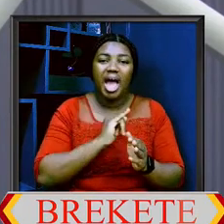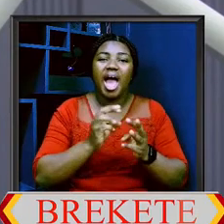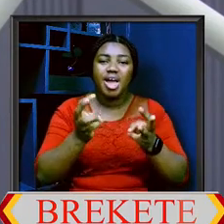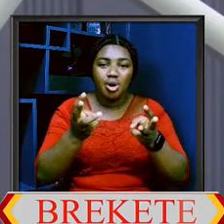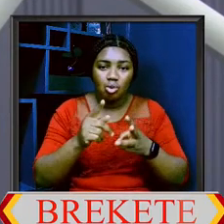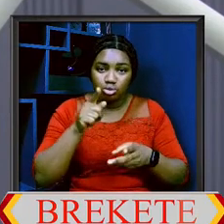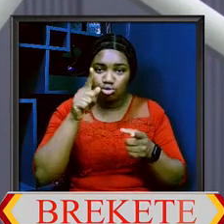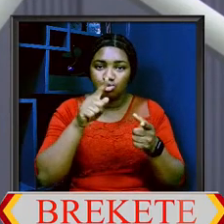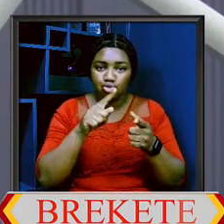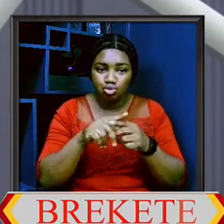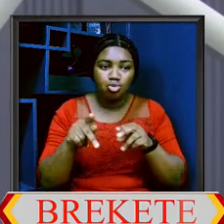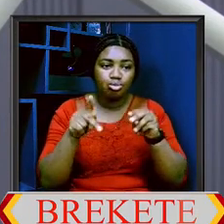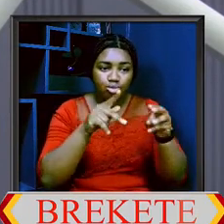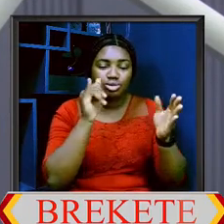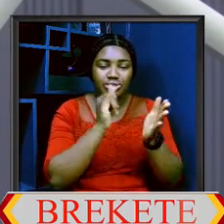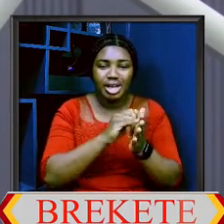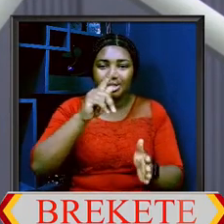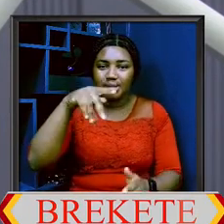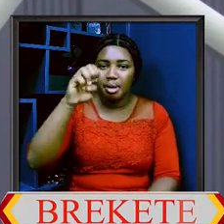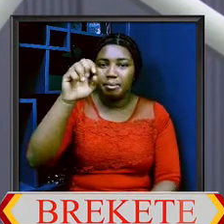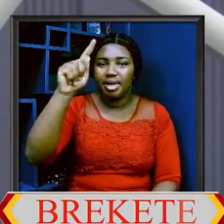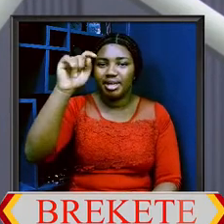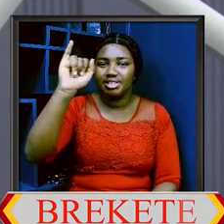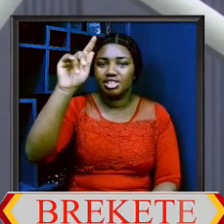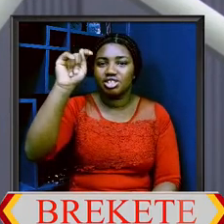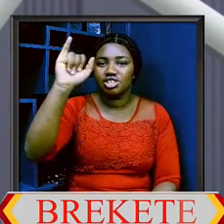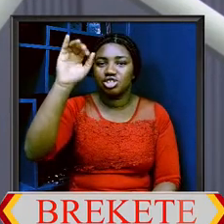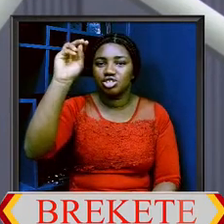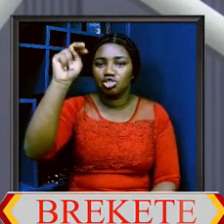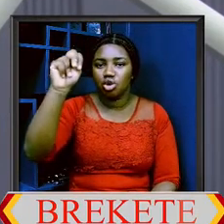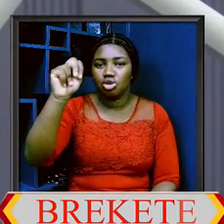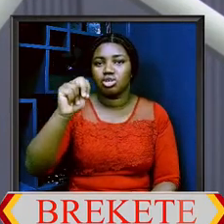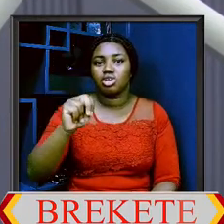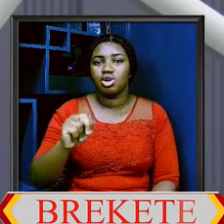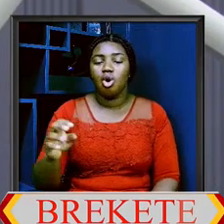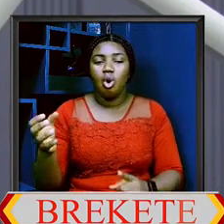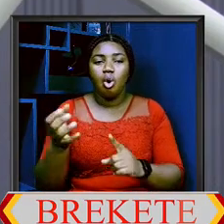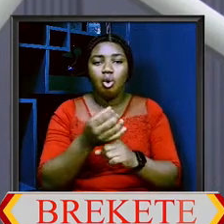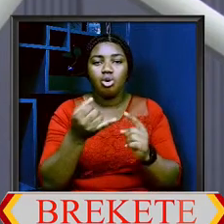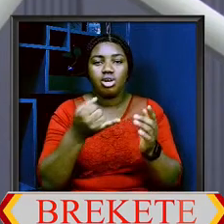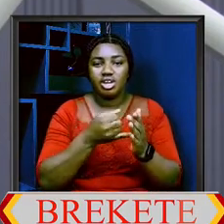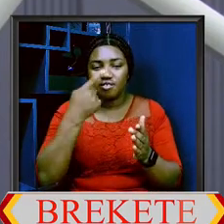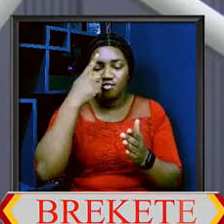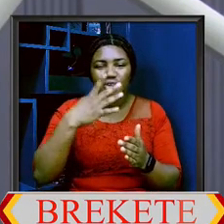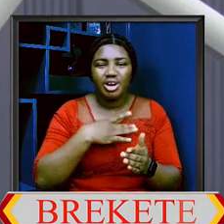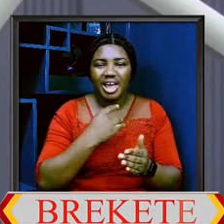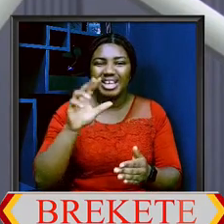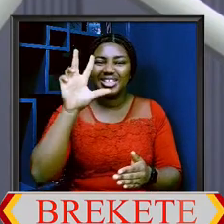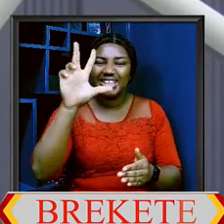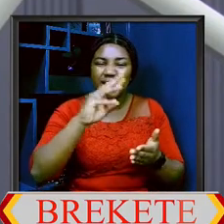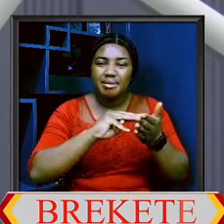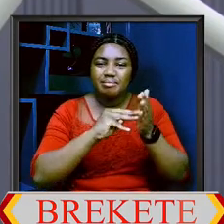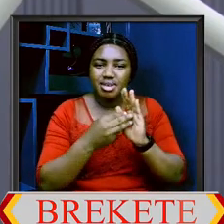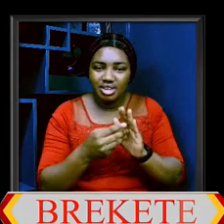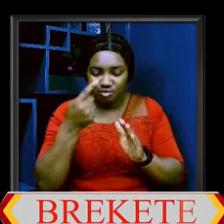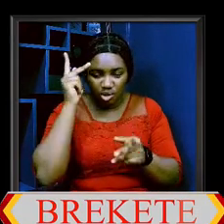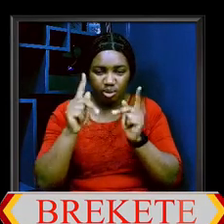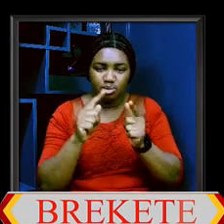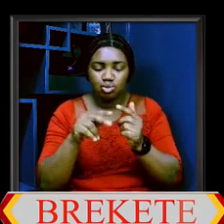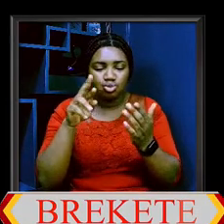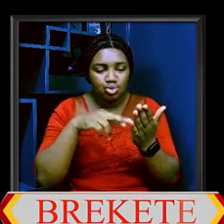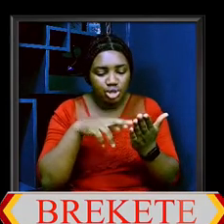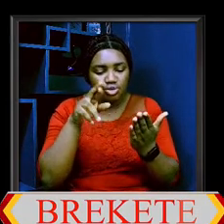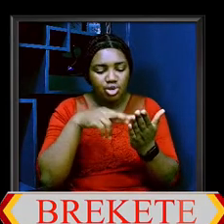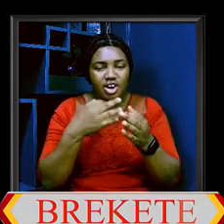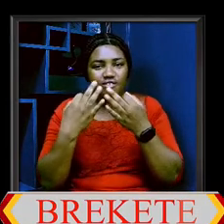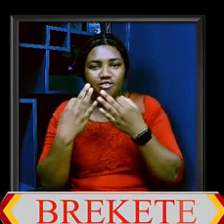make put that petition again go hold theti for like 3 minutes so that people go read and finish read and finish